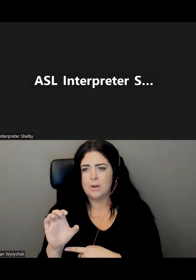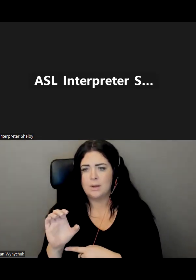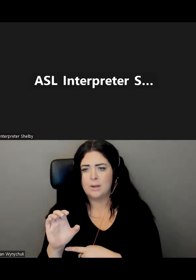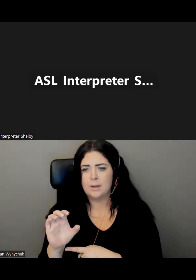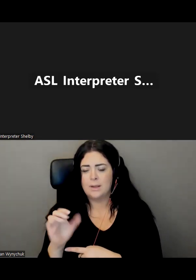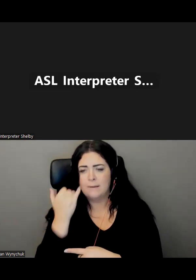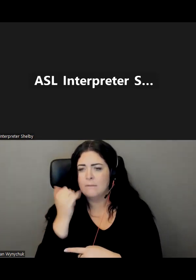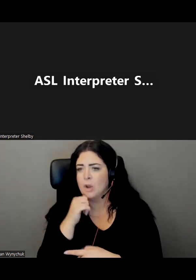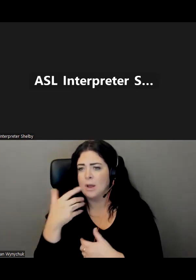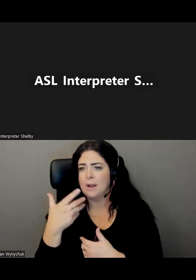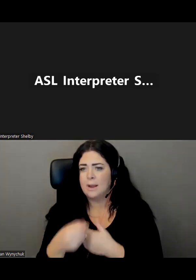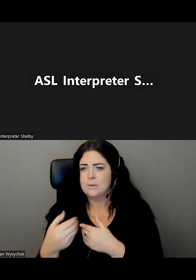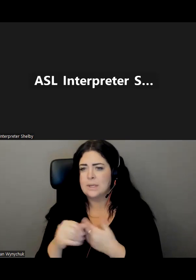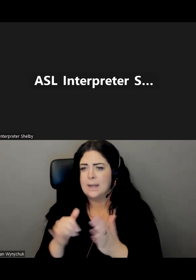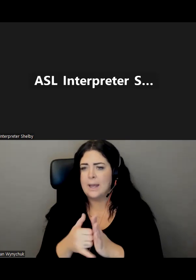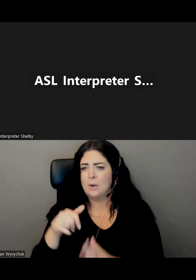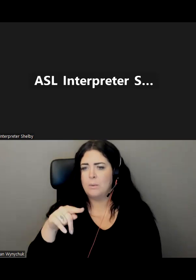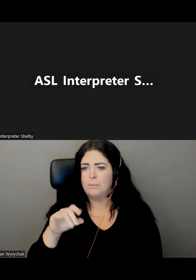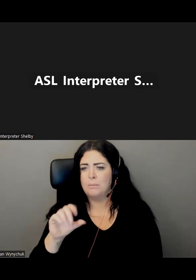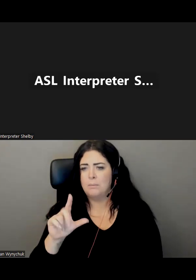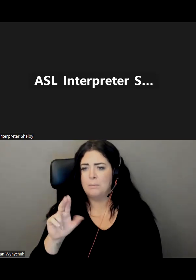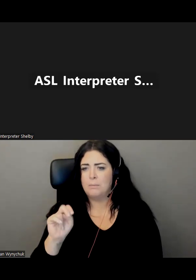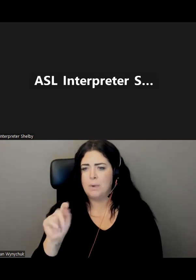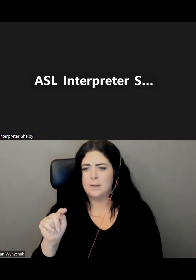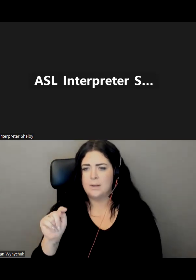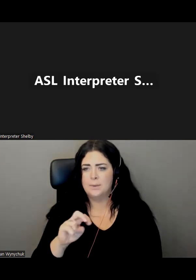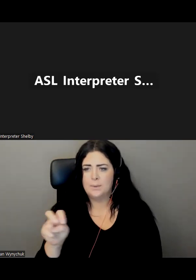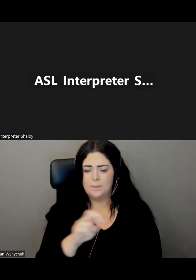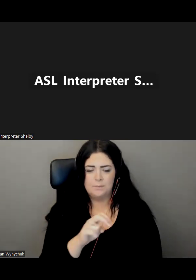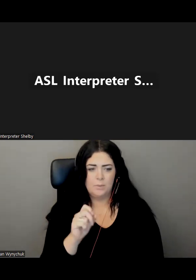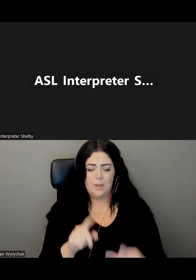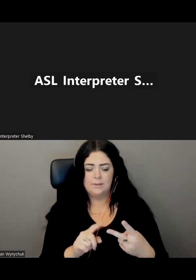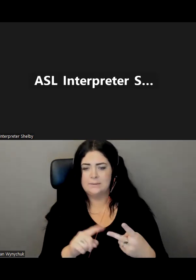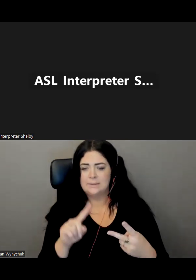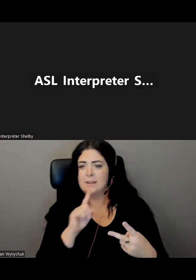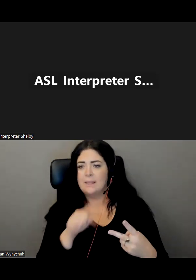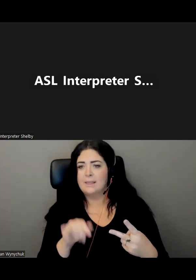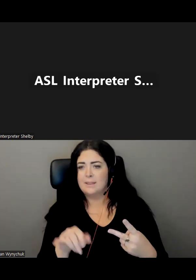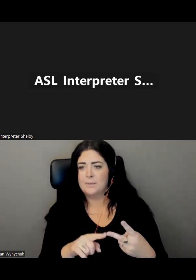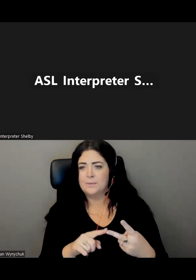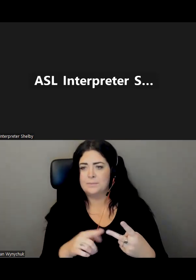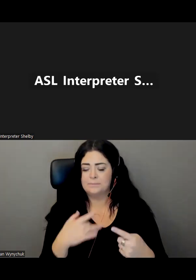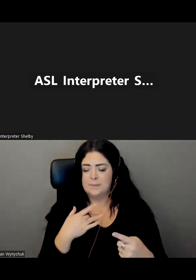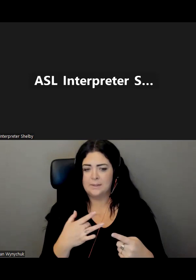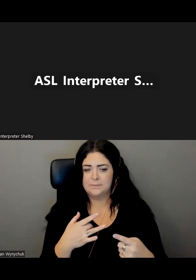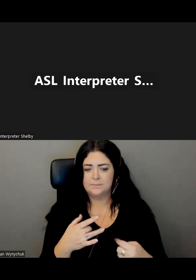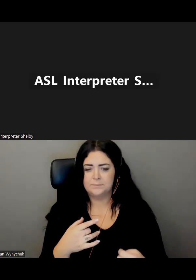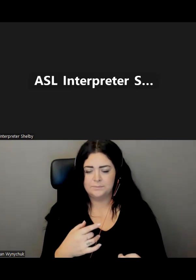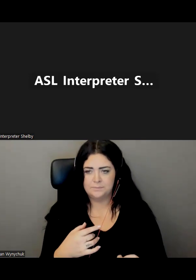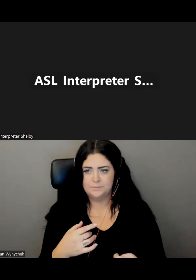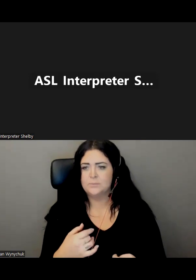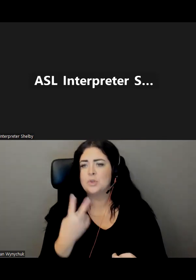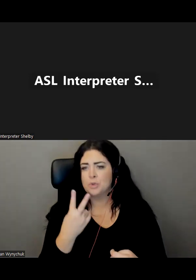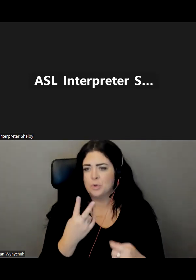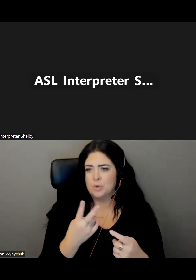not outside? Oh, great question. So I'll start with the pollination one first. Usually what we'll do, there's two